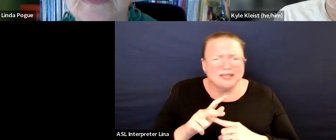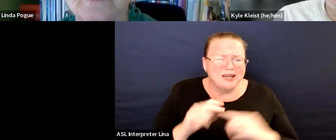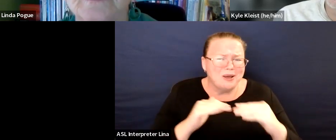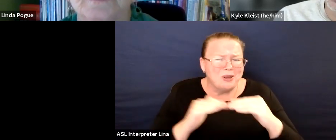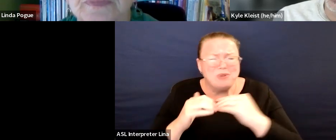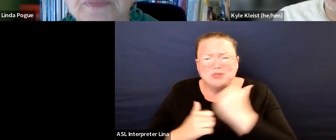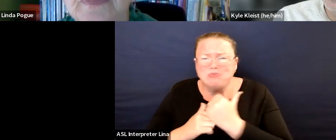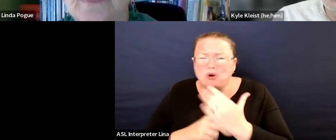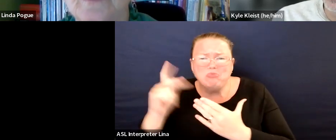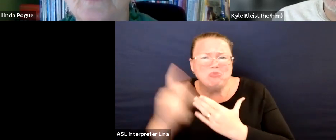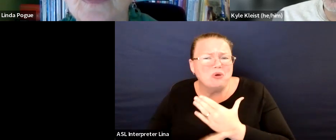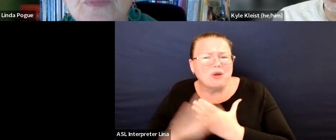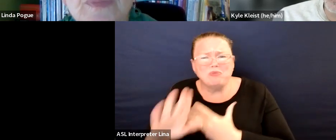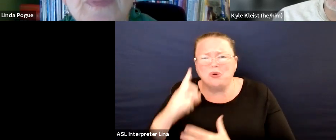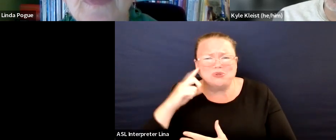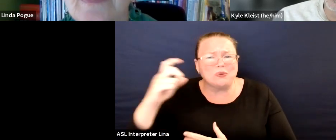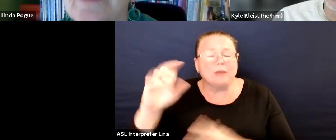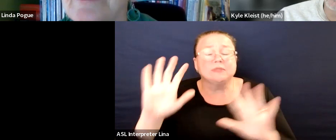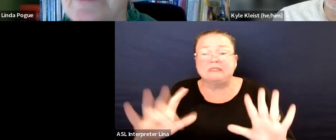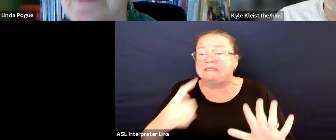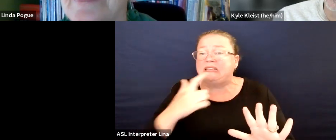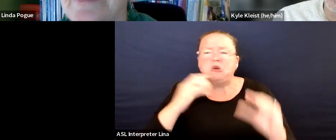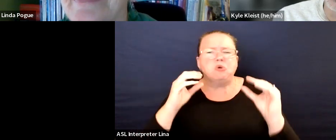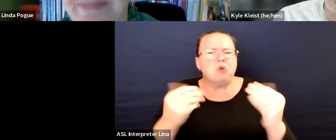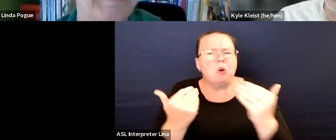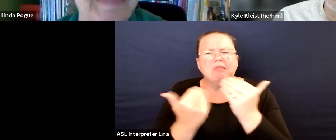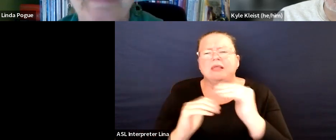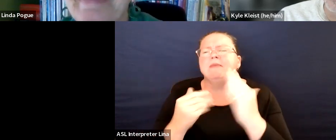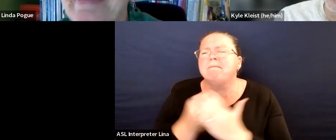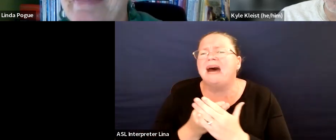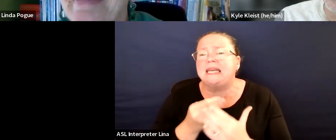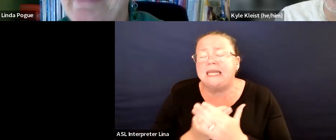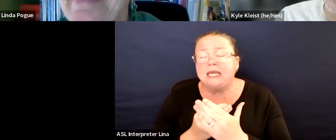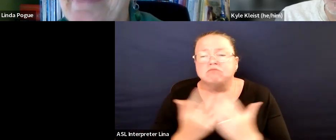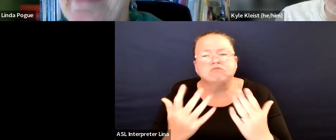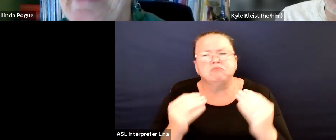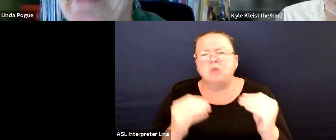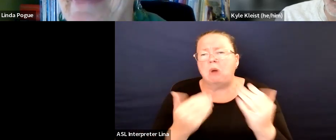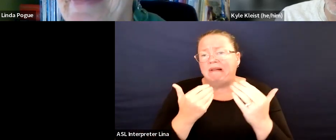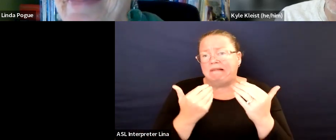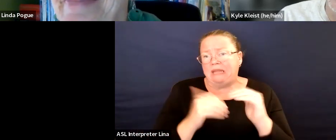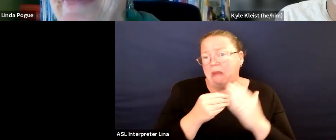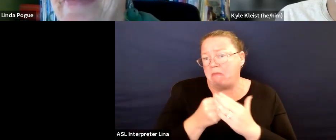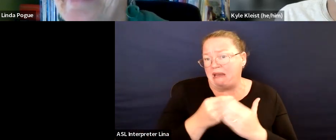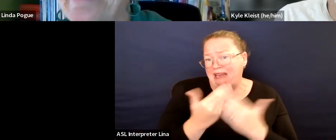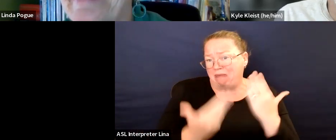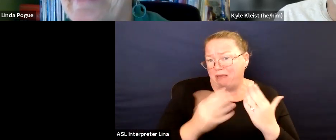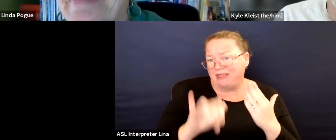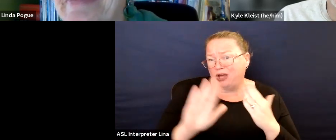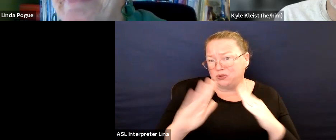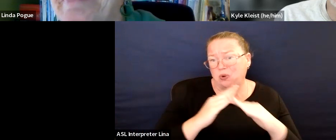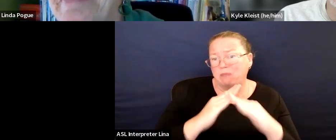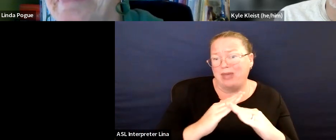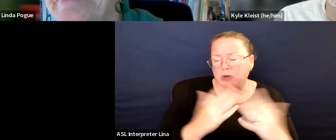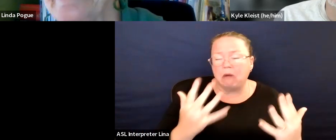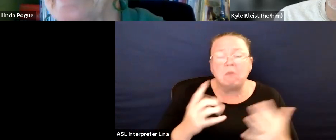dreams, so let's say you have unlimited funding, or maybe unlimited funding is the barrier. So what